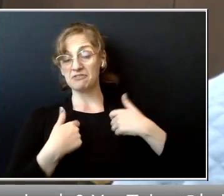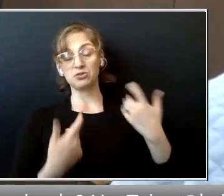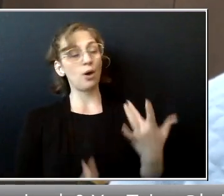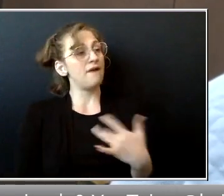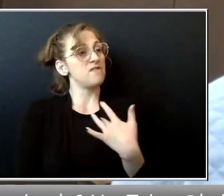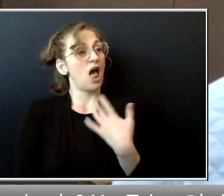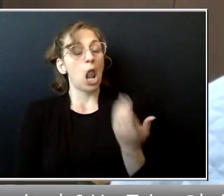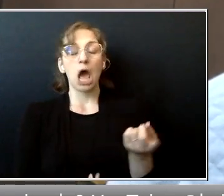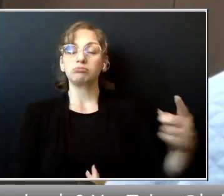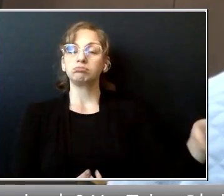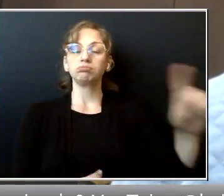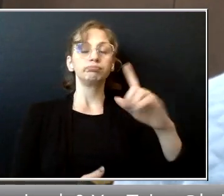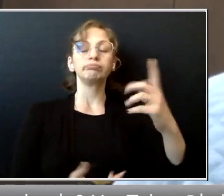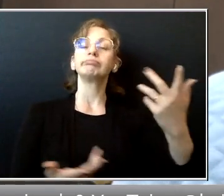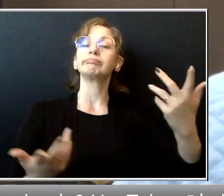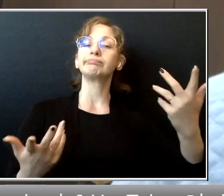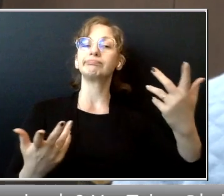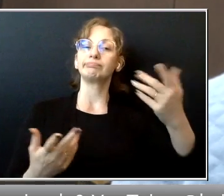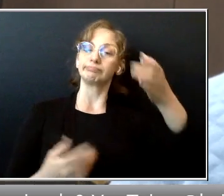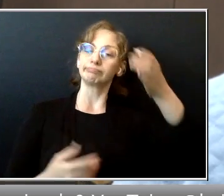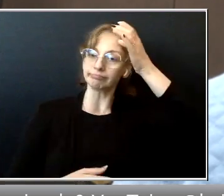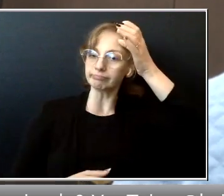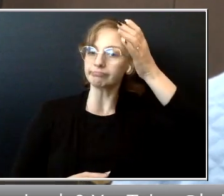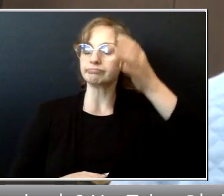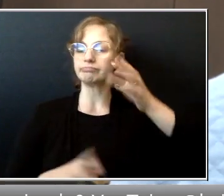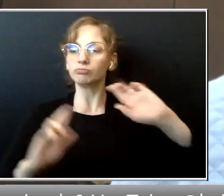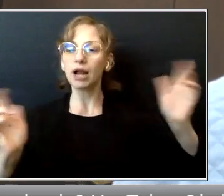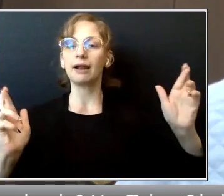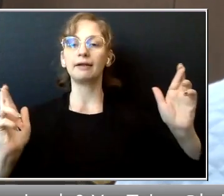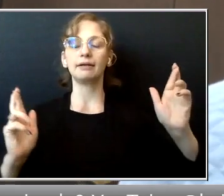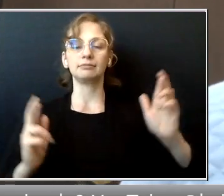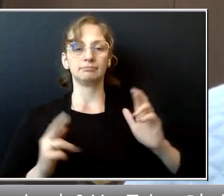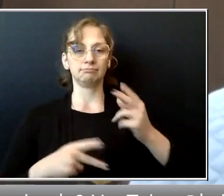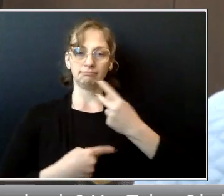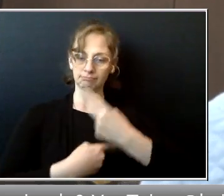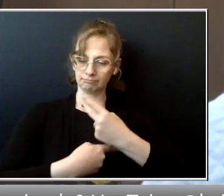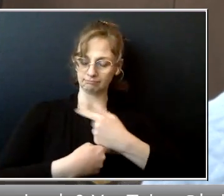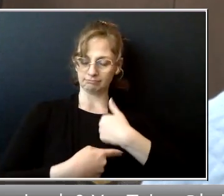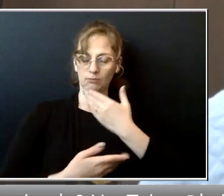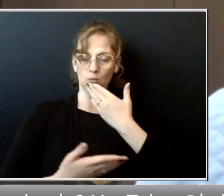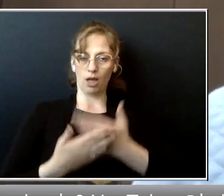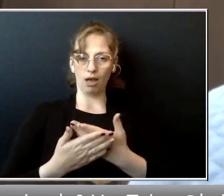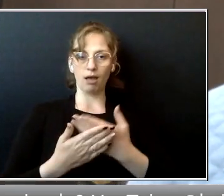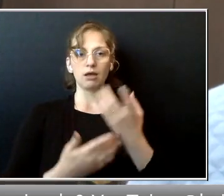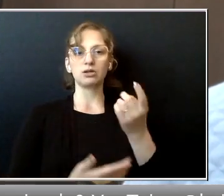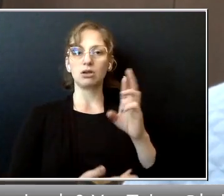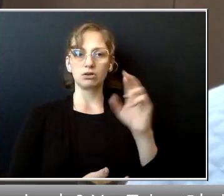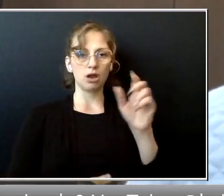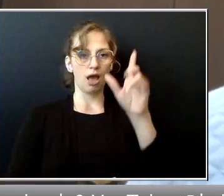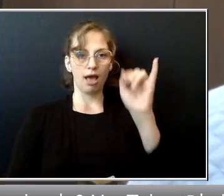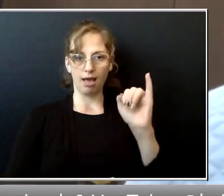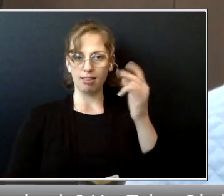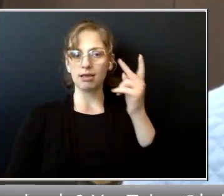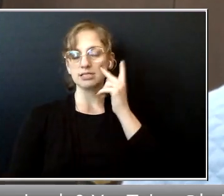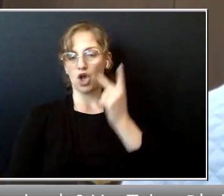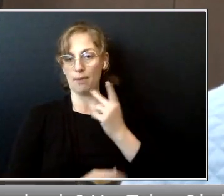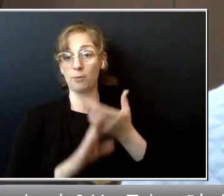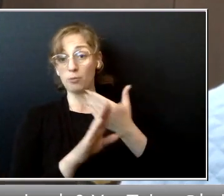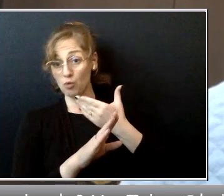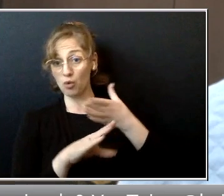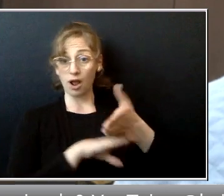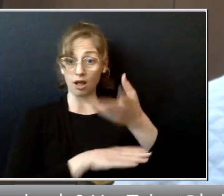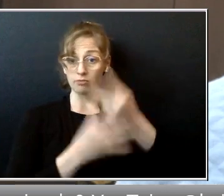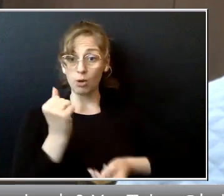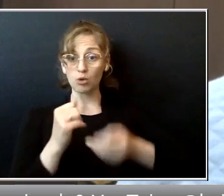after, well cared for. Dr. Ali came and talked to me ahead of time and afterwards to explain everything that he was going to do and the team was going to be working